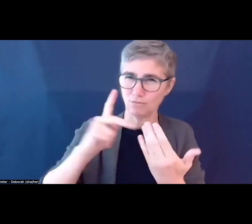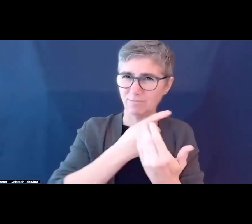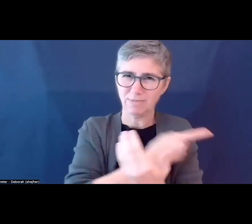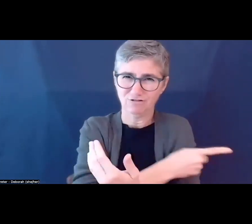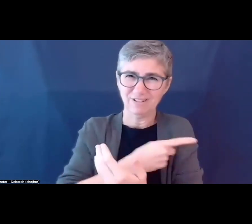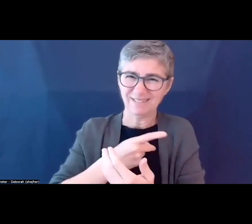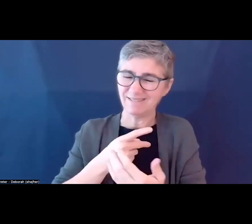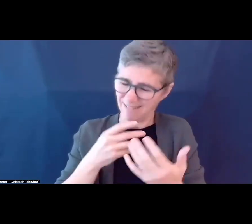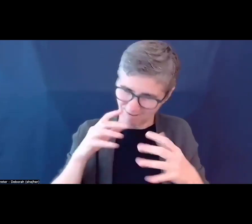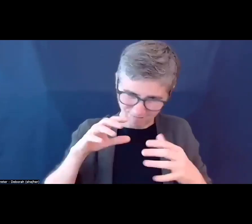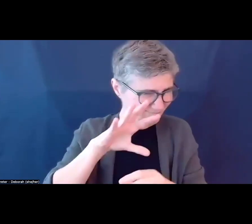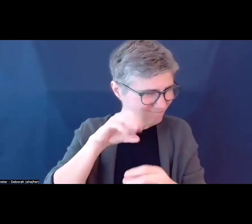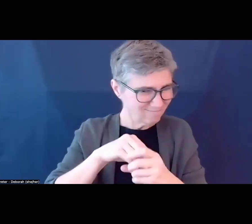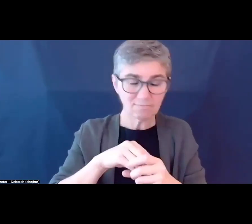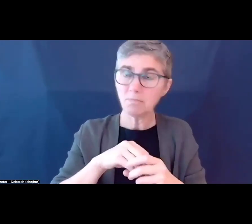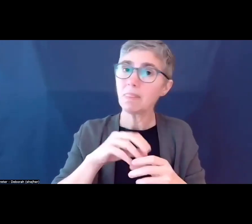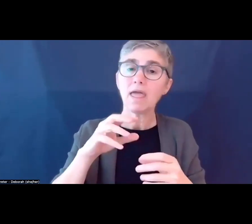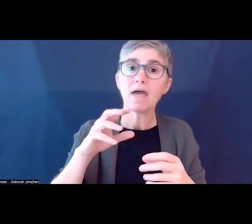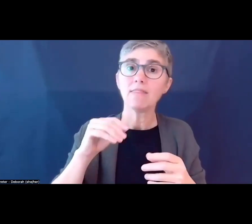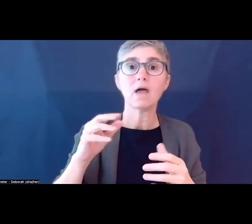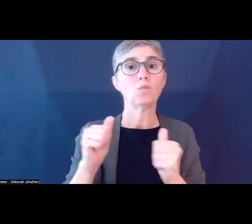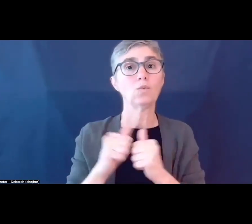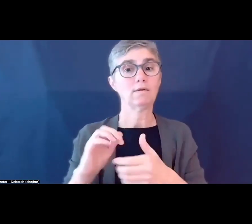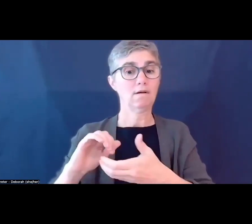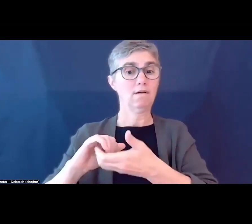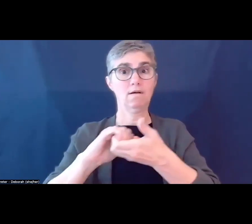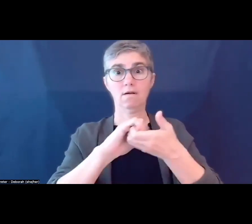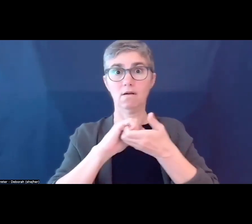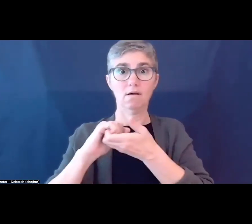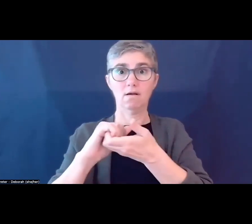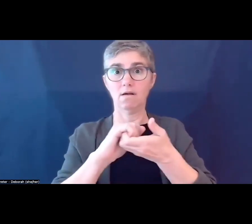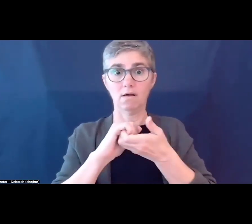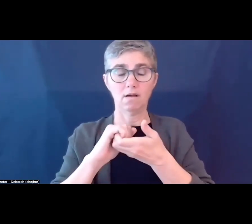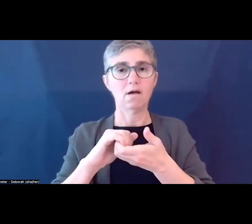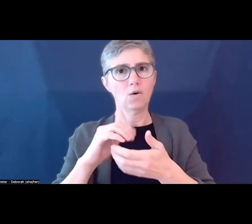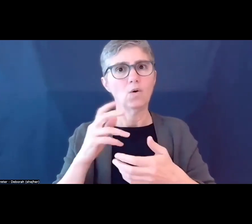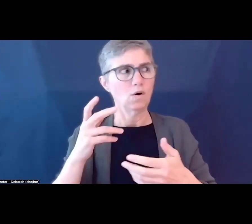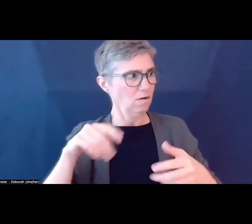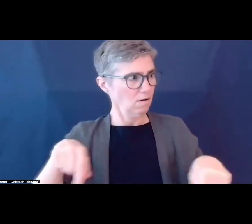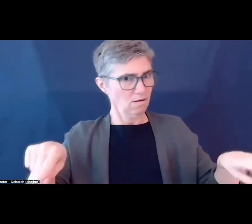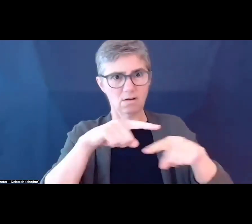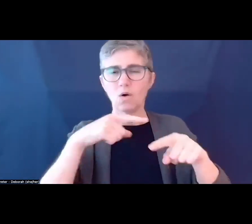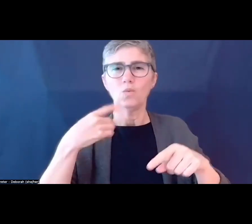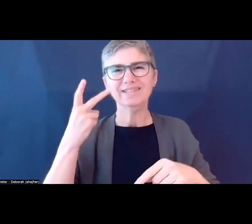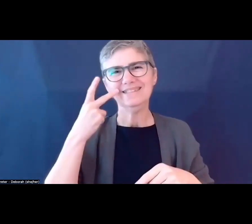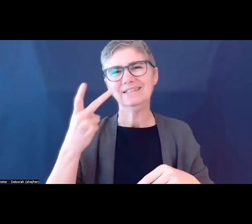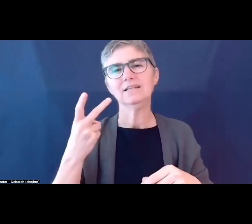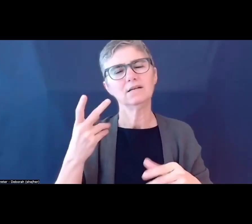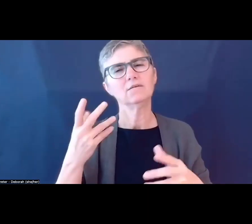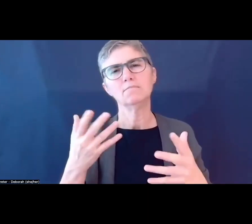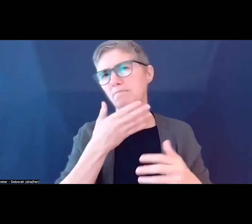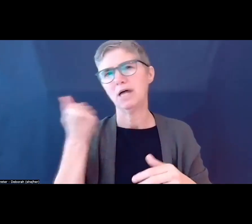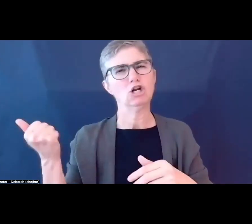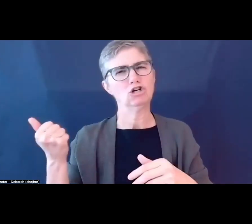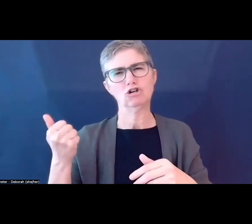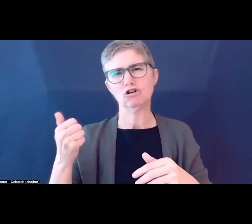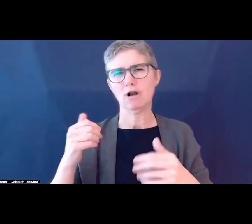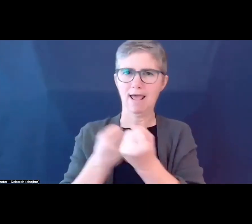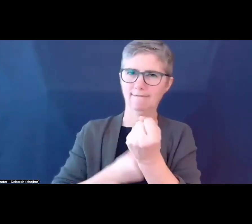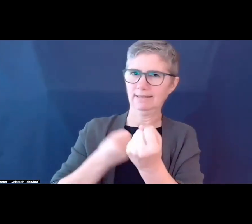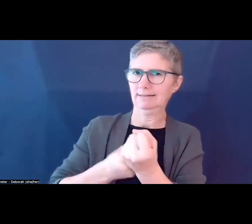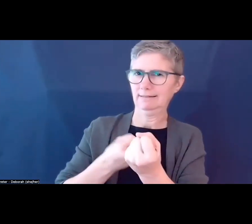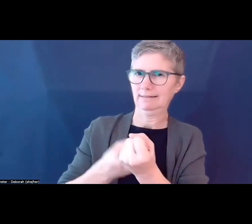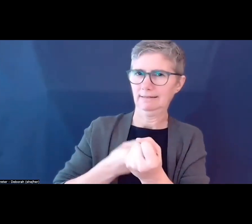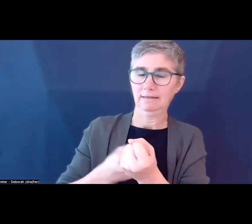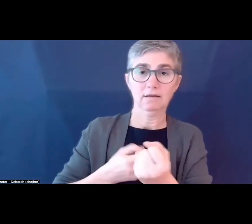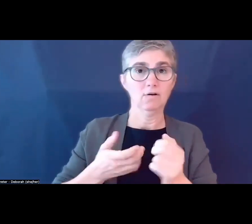So collaboration, we saw significantly improve staff advocacy. Staff are running groups on